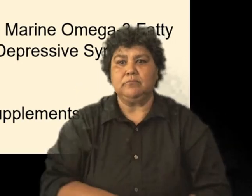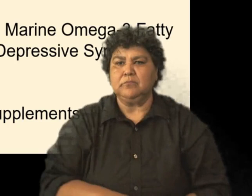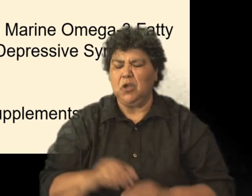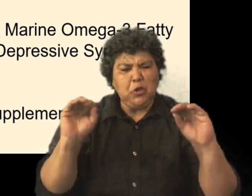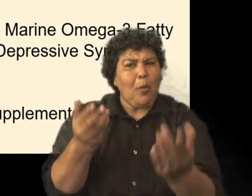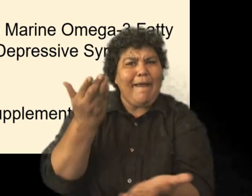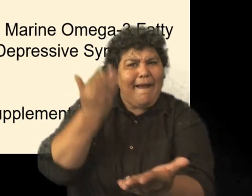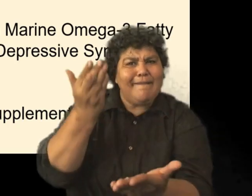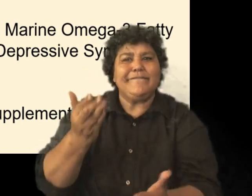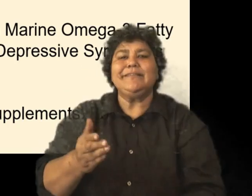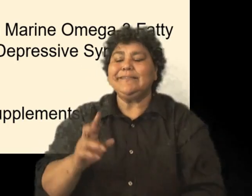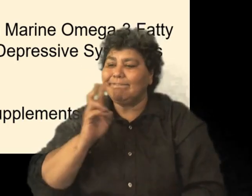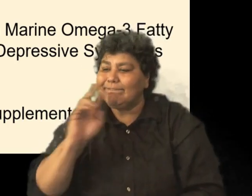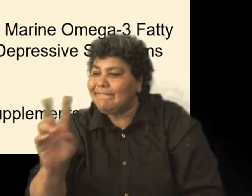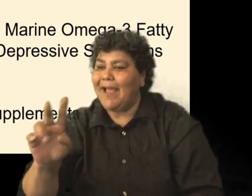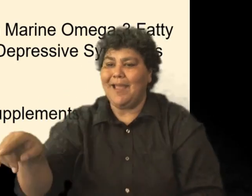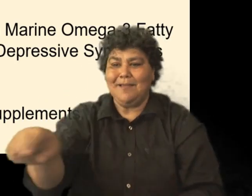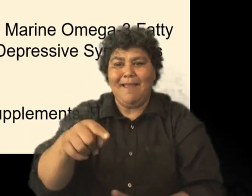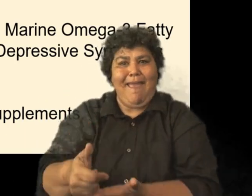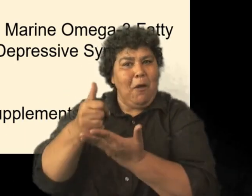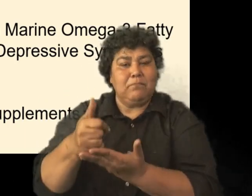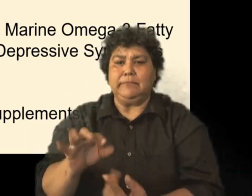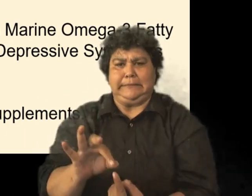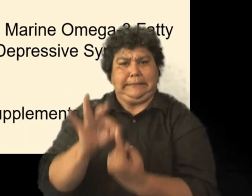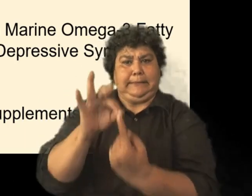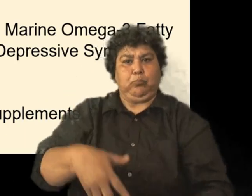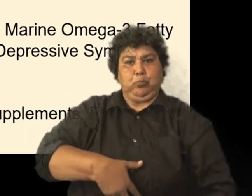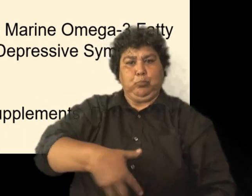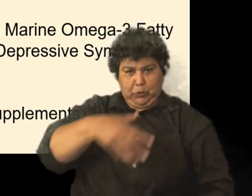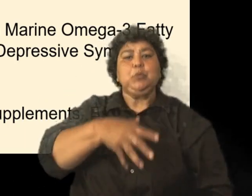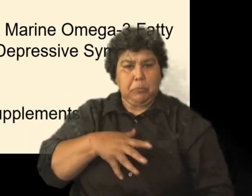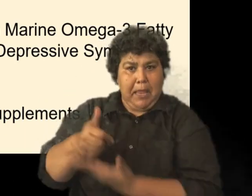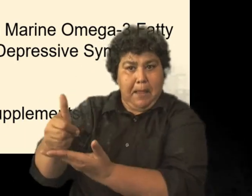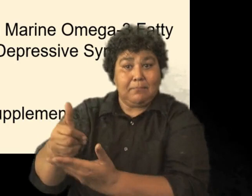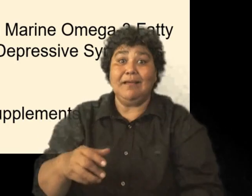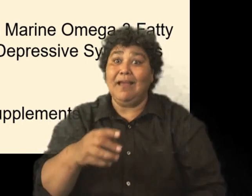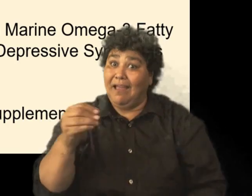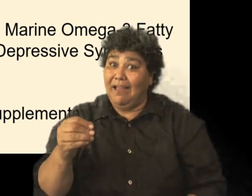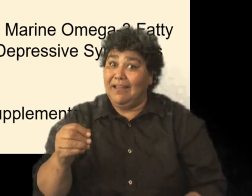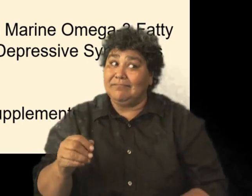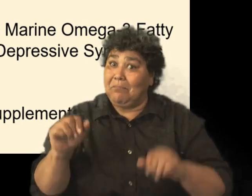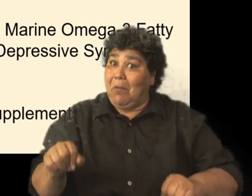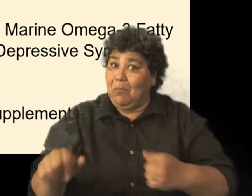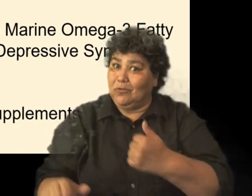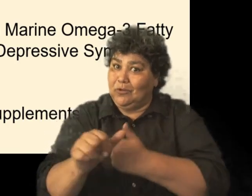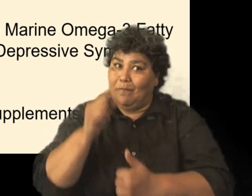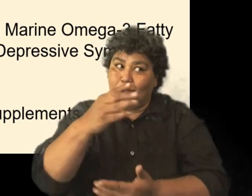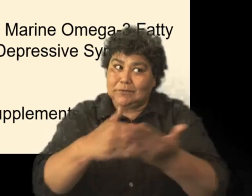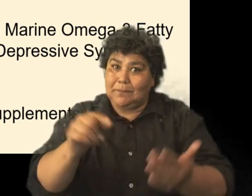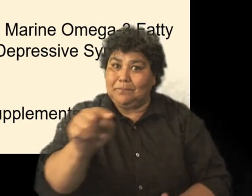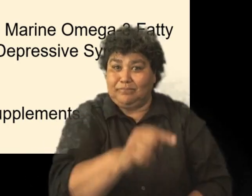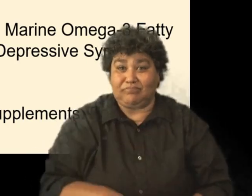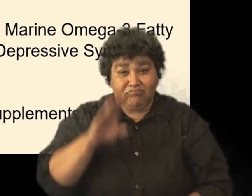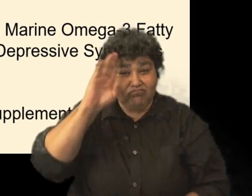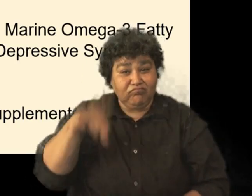in pregnant women, and can be harmful in some individuals, U.S. adults spend more than $10 billion a year